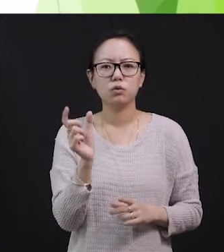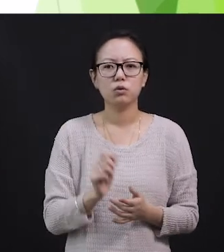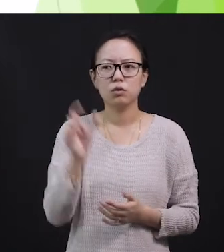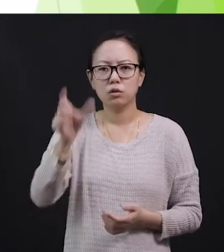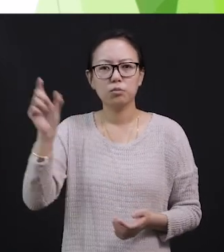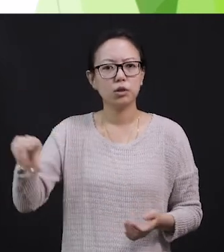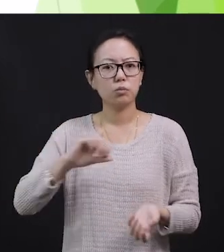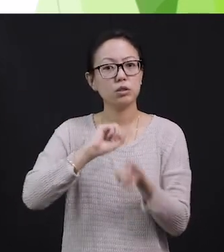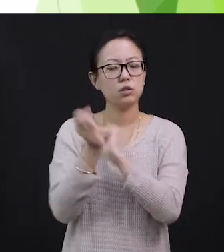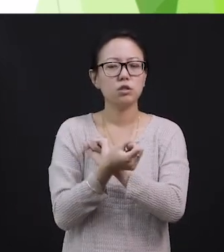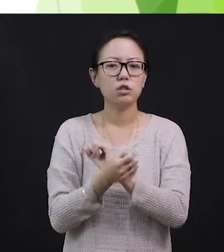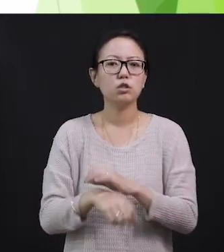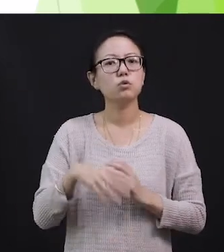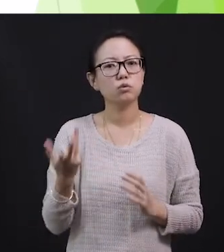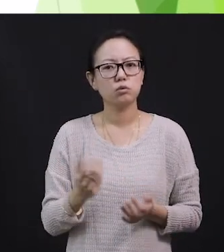method of education.